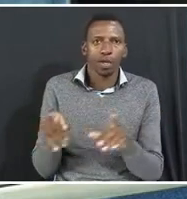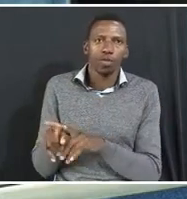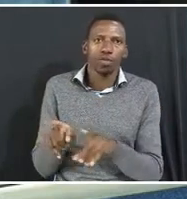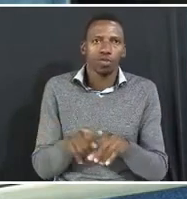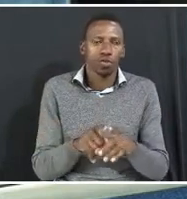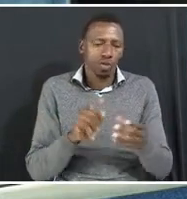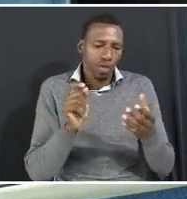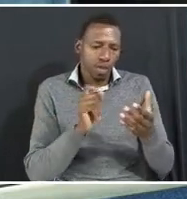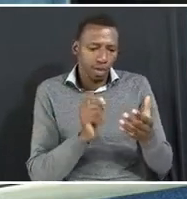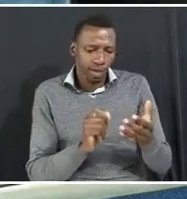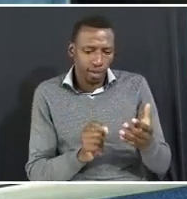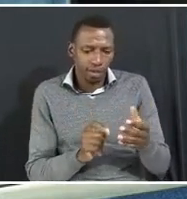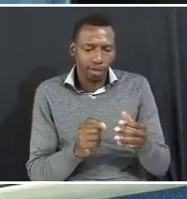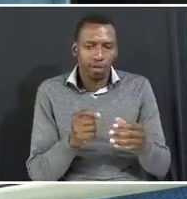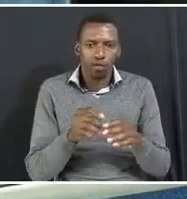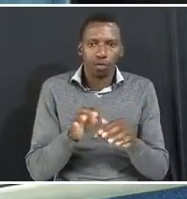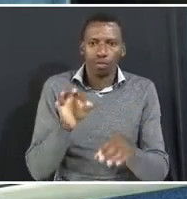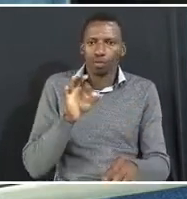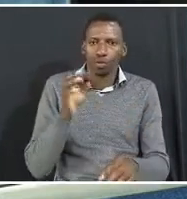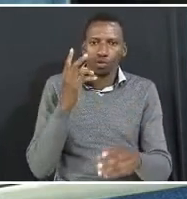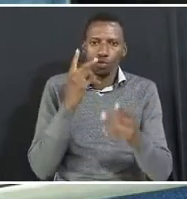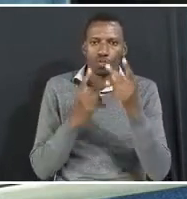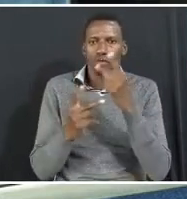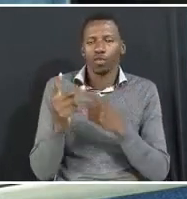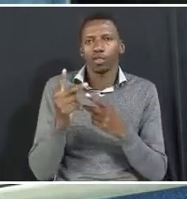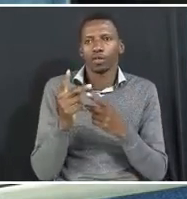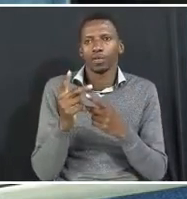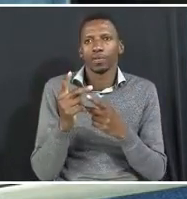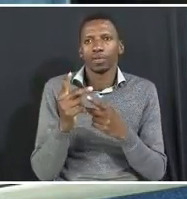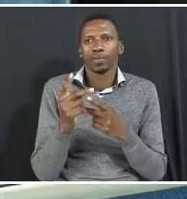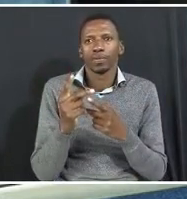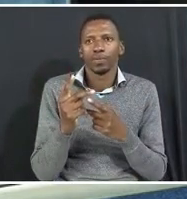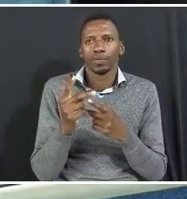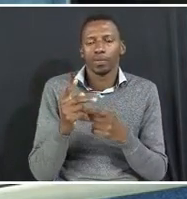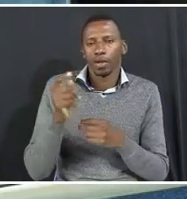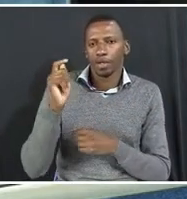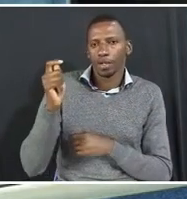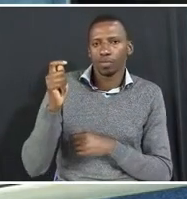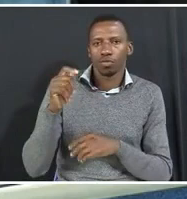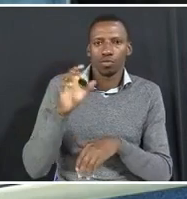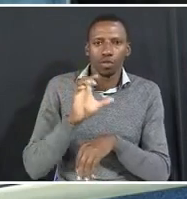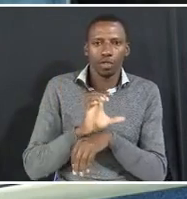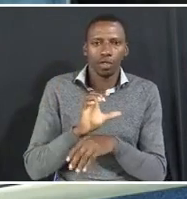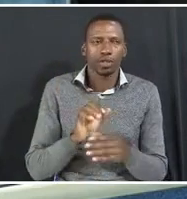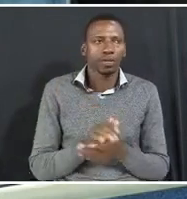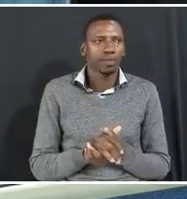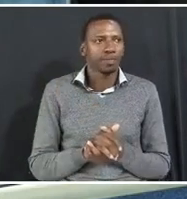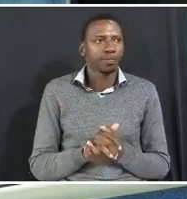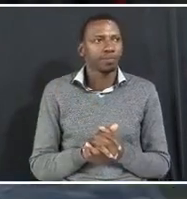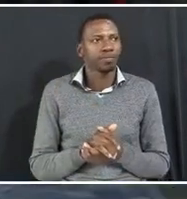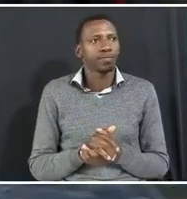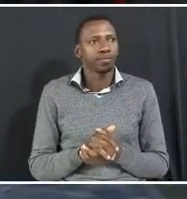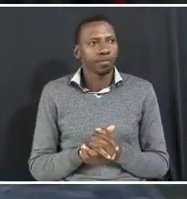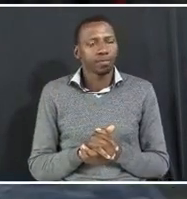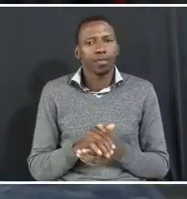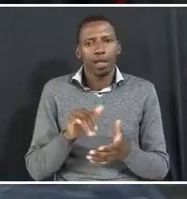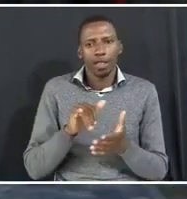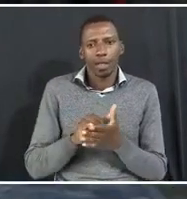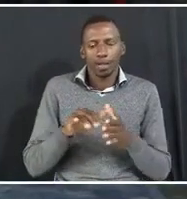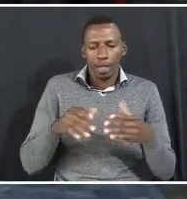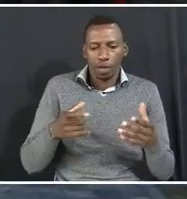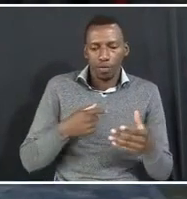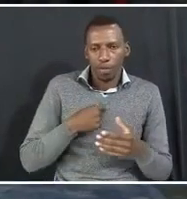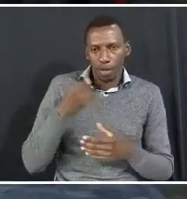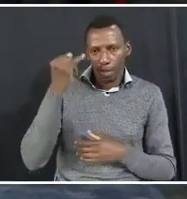the writings we find in the spirit of prophecy, whether you read the ministry of healing or testimonies to the church. That is how I'll describe it. So there are